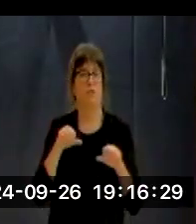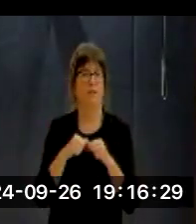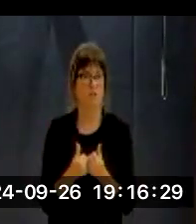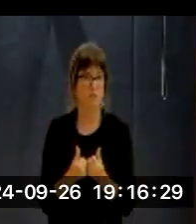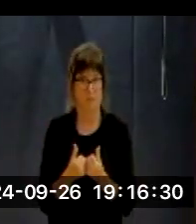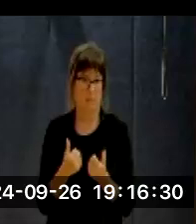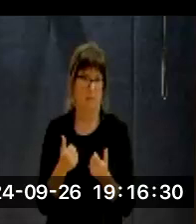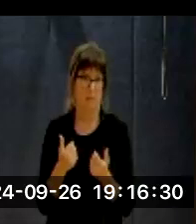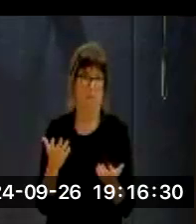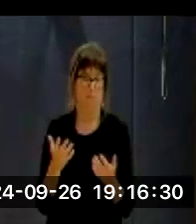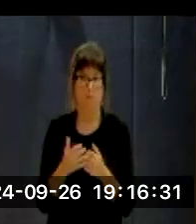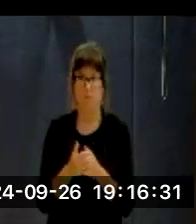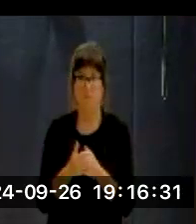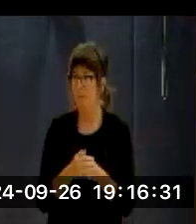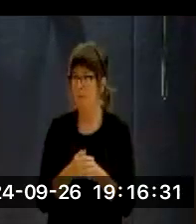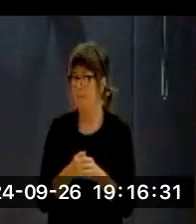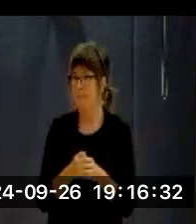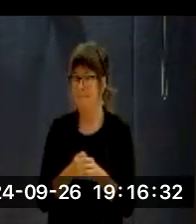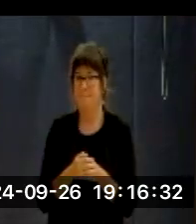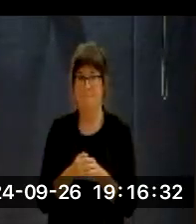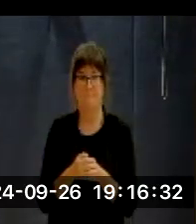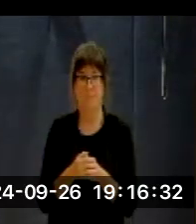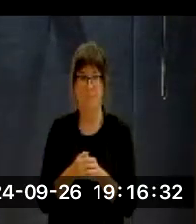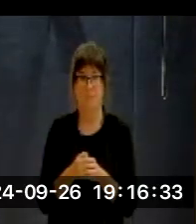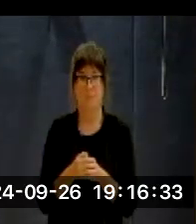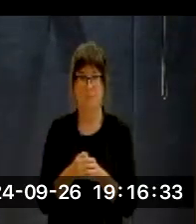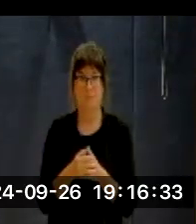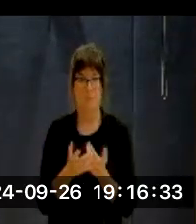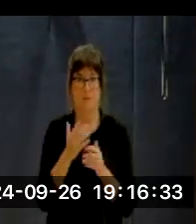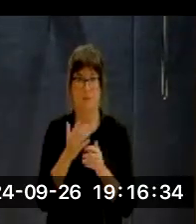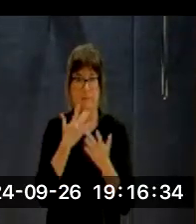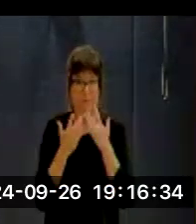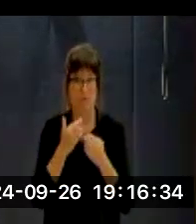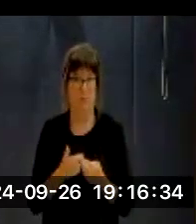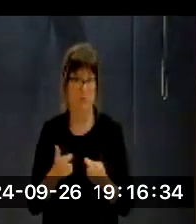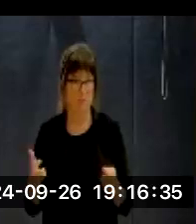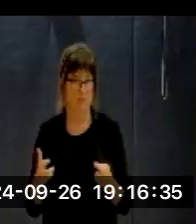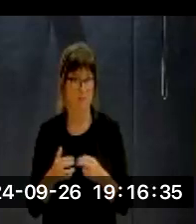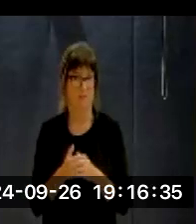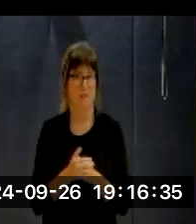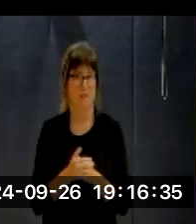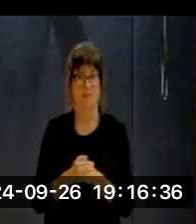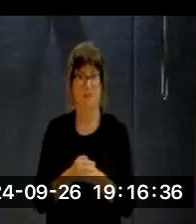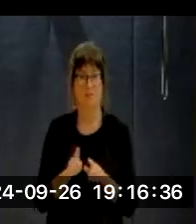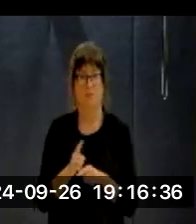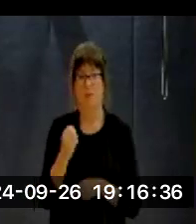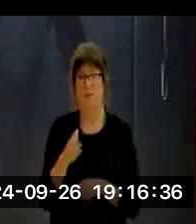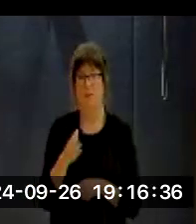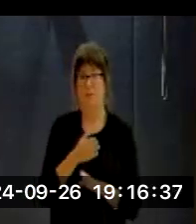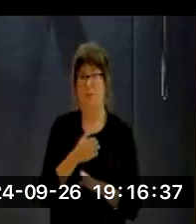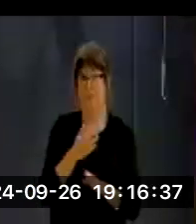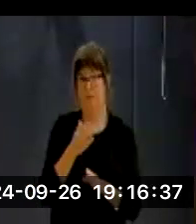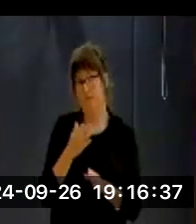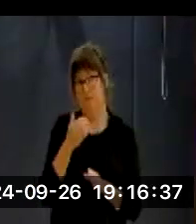agencies that have unlimited resources. And as one of the previous callers